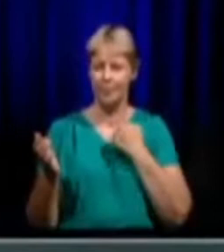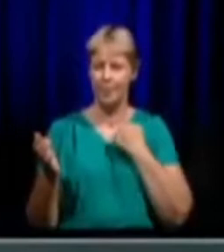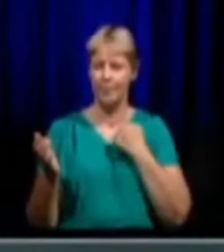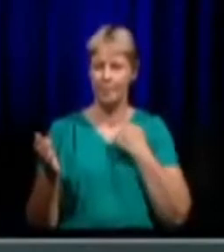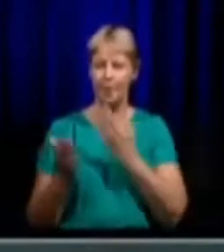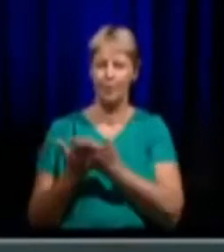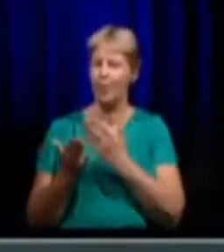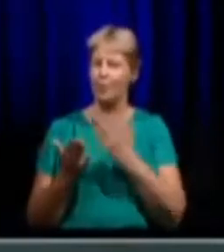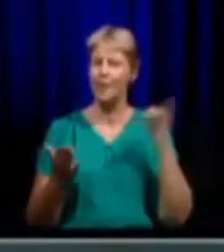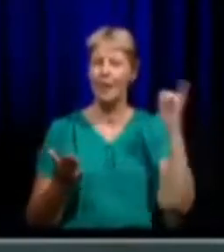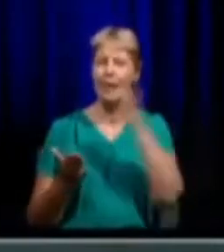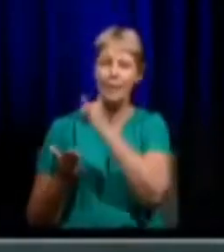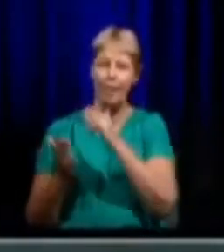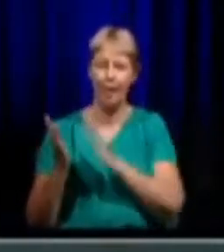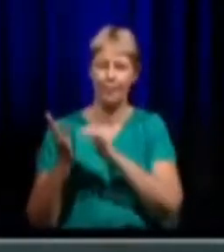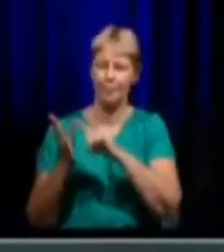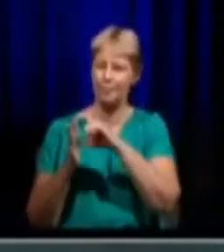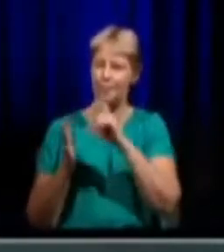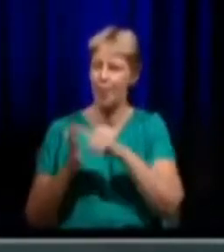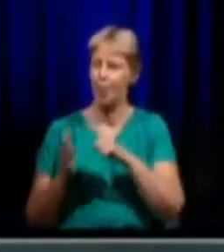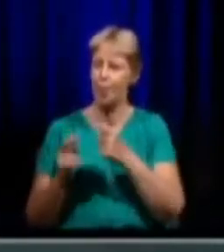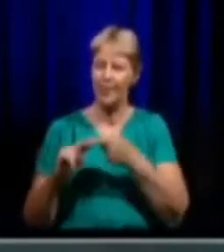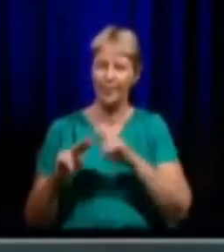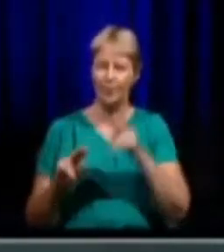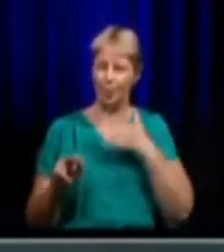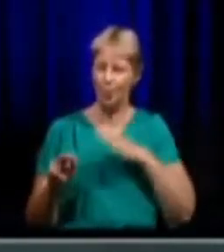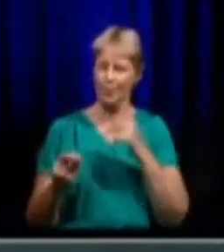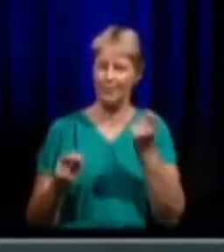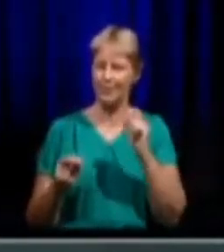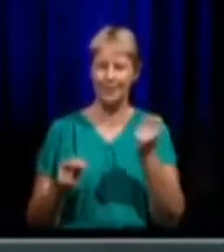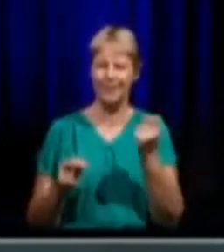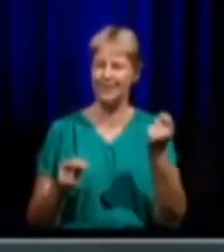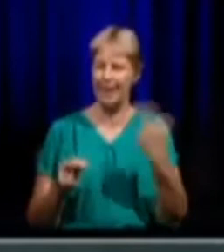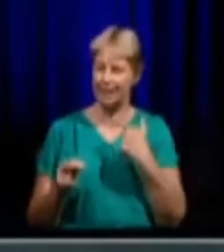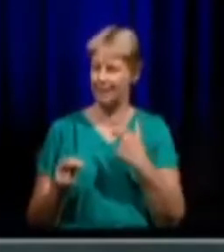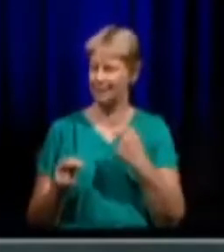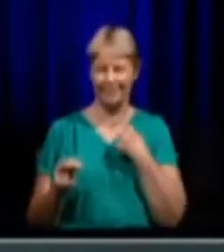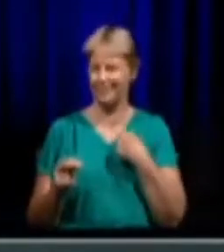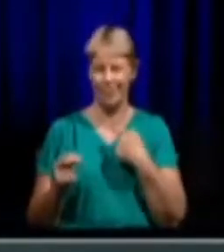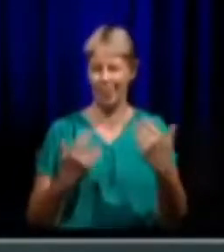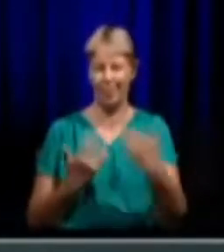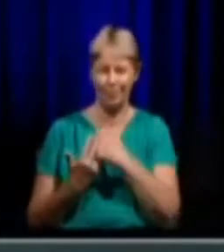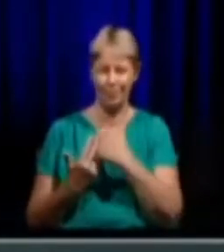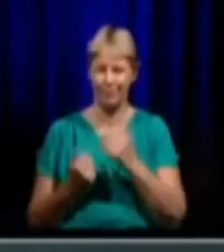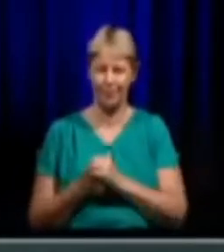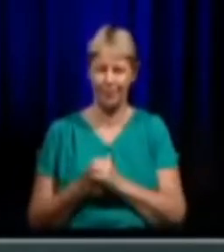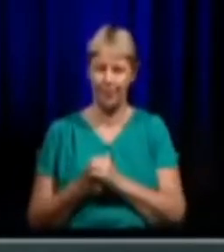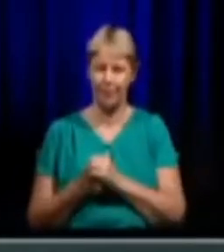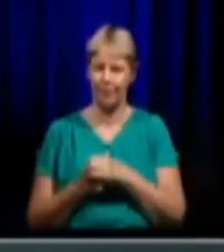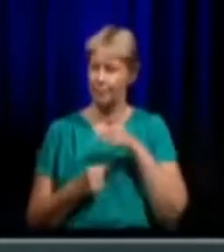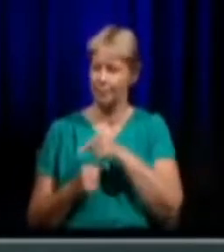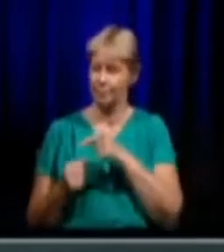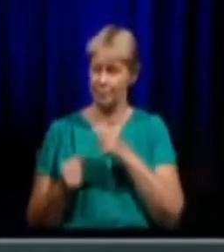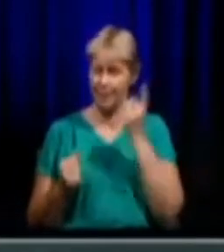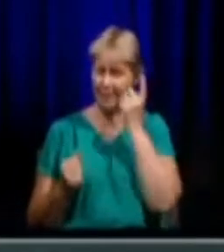right now. It's not getting through. Now, this device... Do you ever stop and think about these